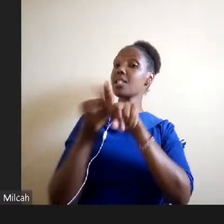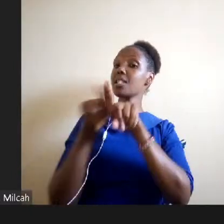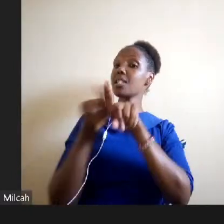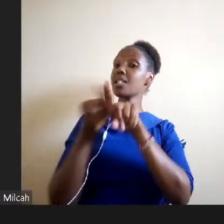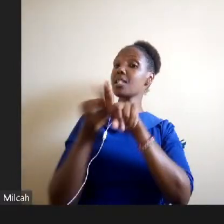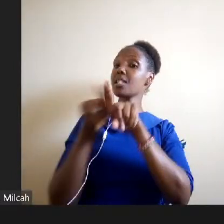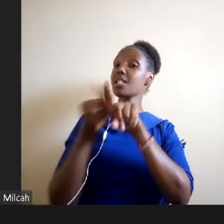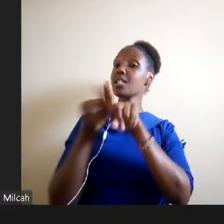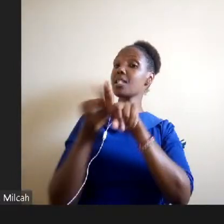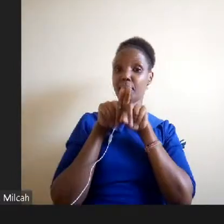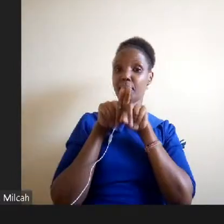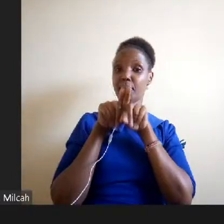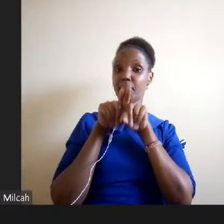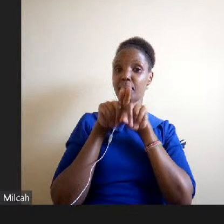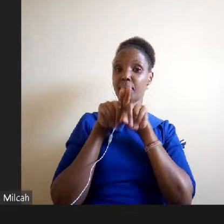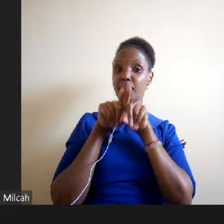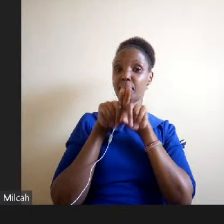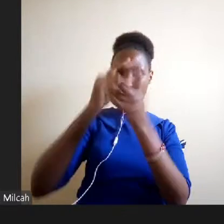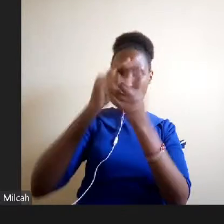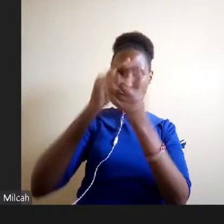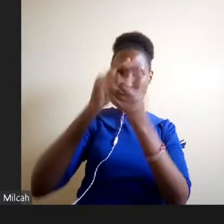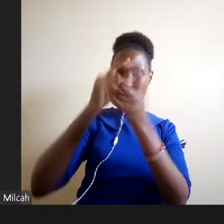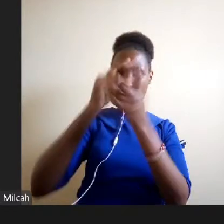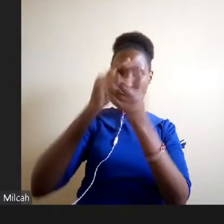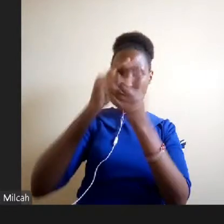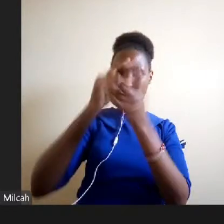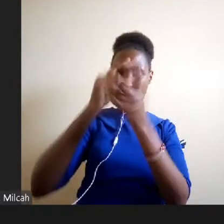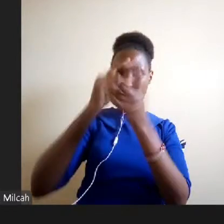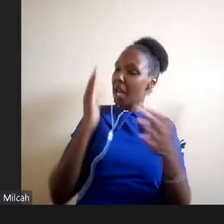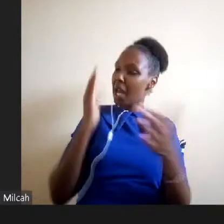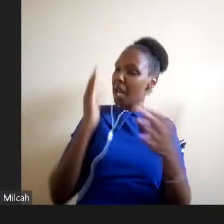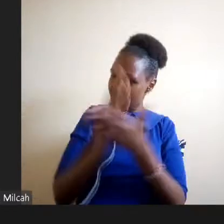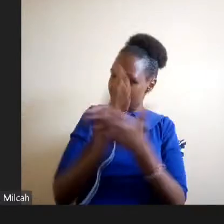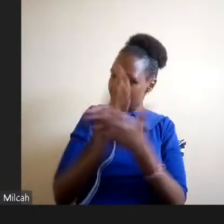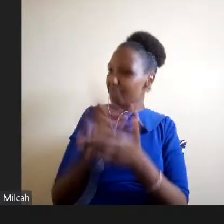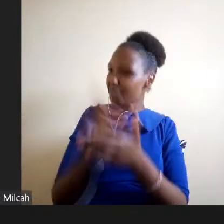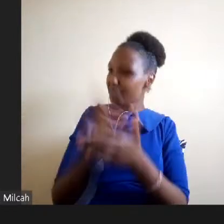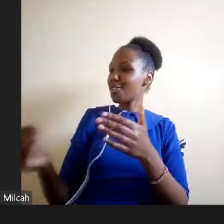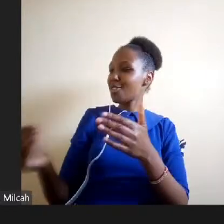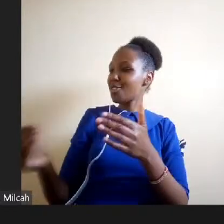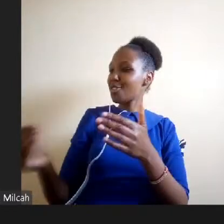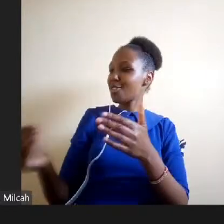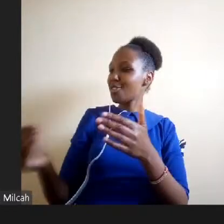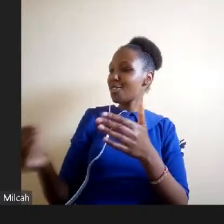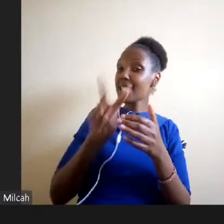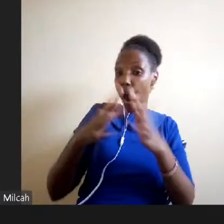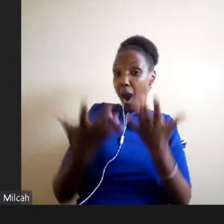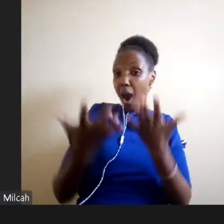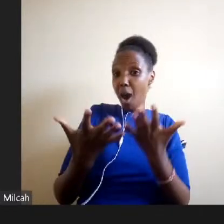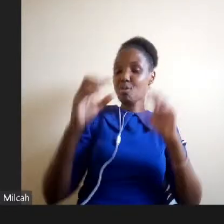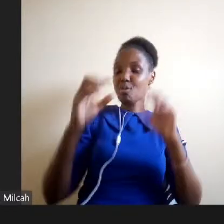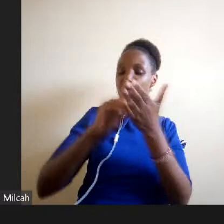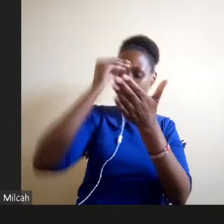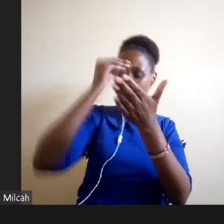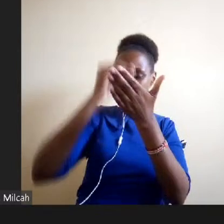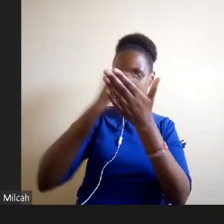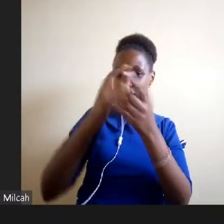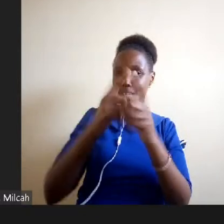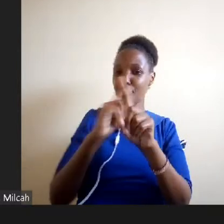learn from our children, because I believe as they keep telling us different things, we are able to also see how we can learn from the